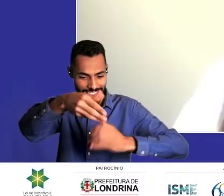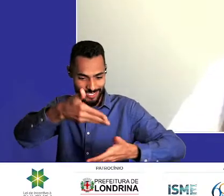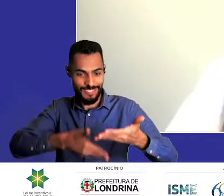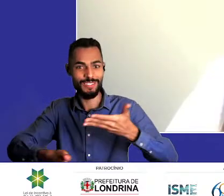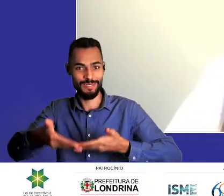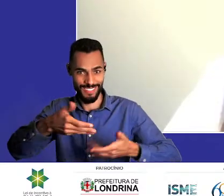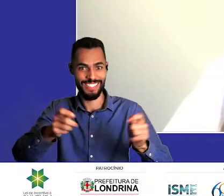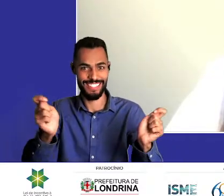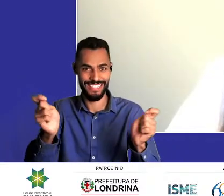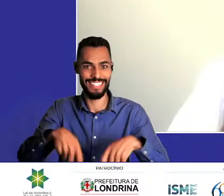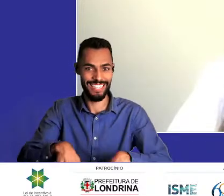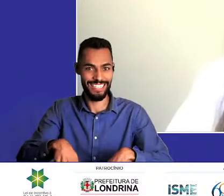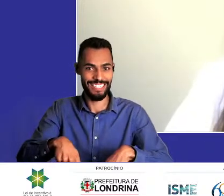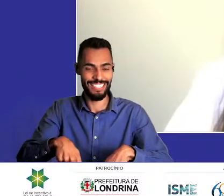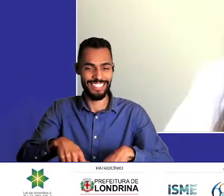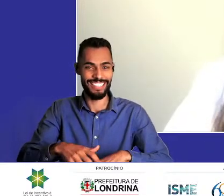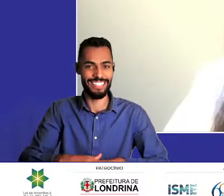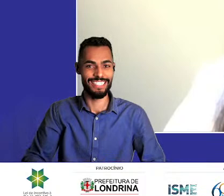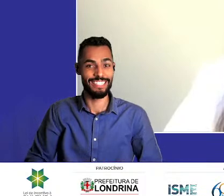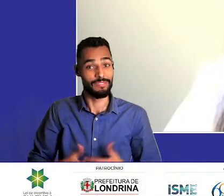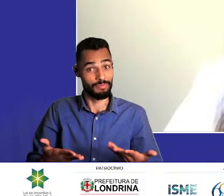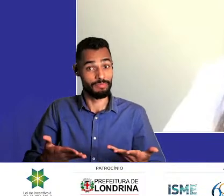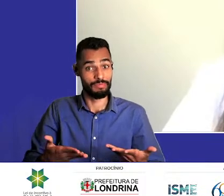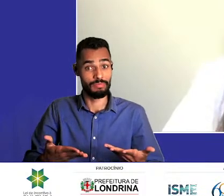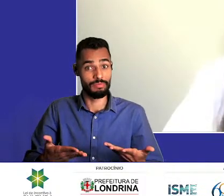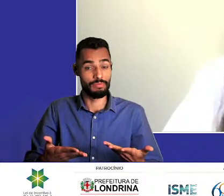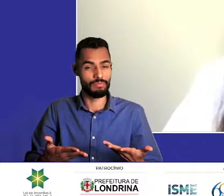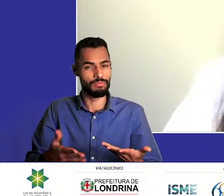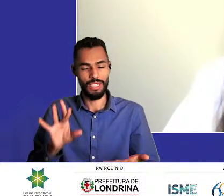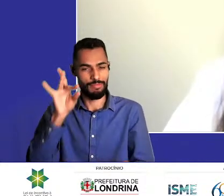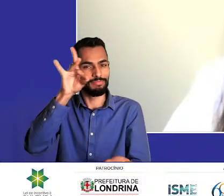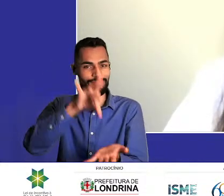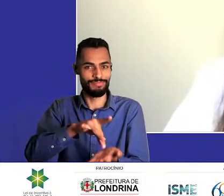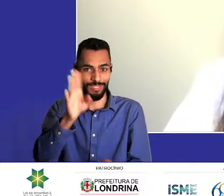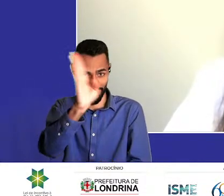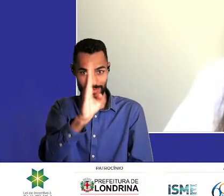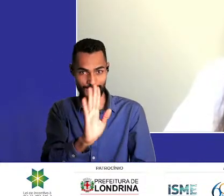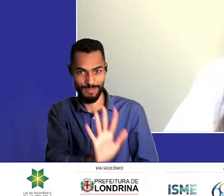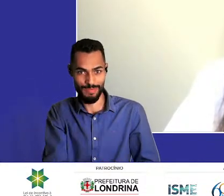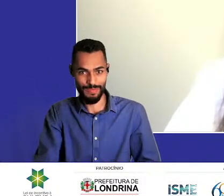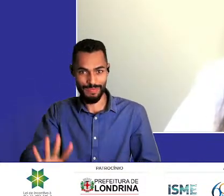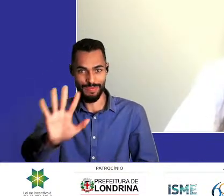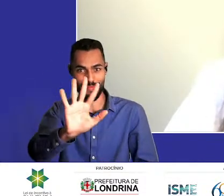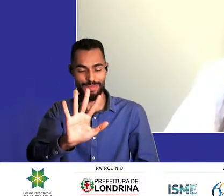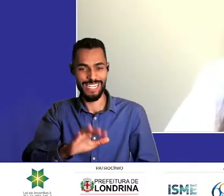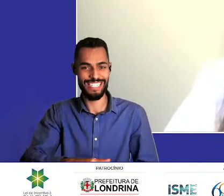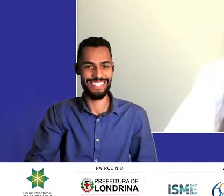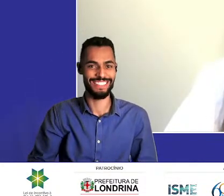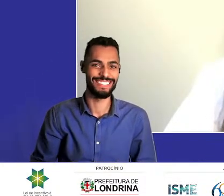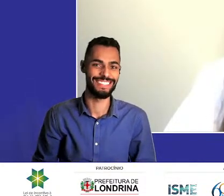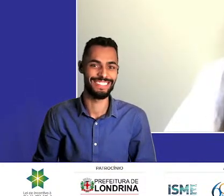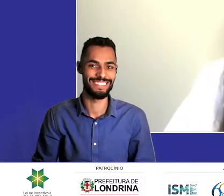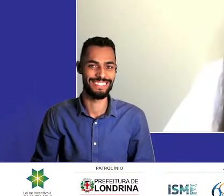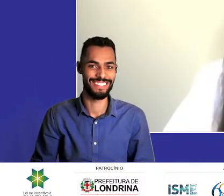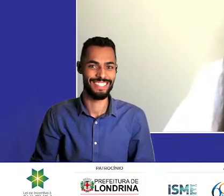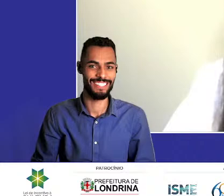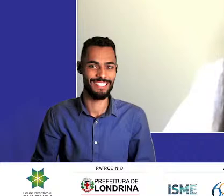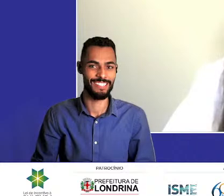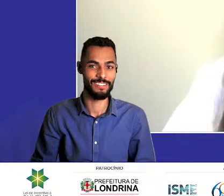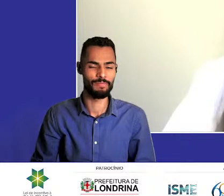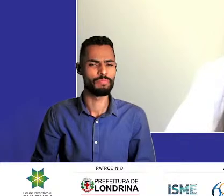Over the next 2 days, we will be able to hear about interesting